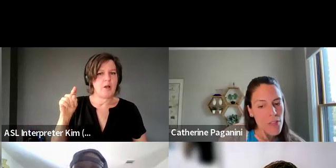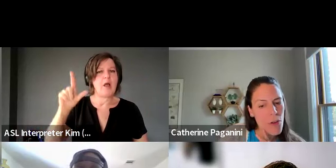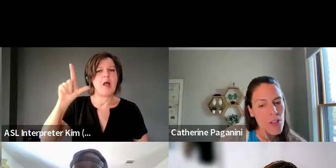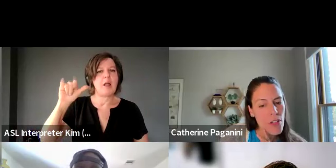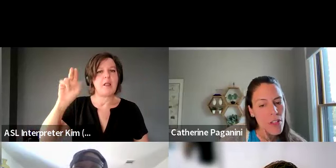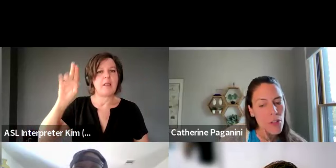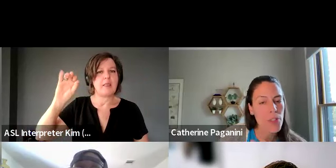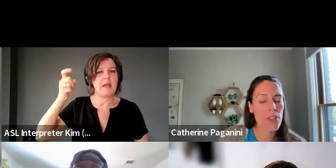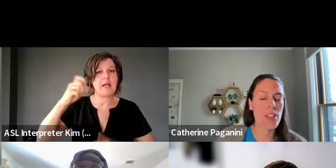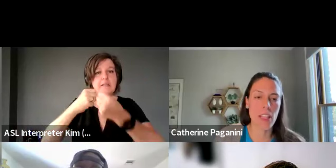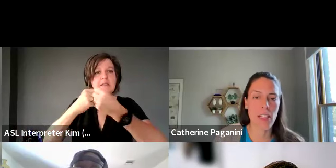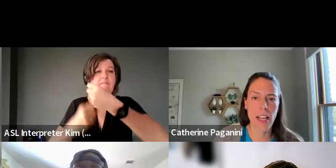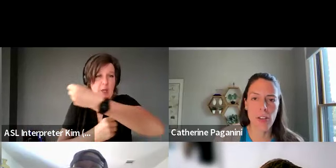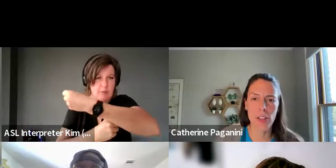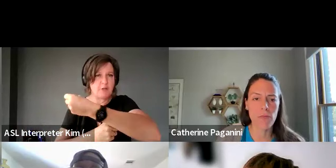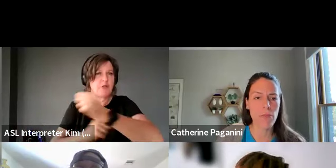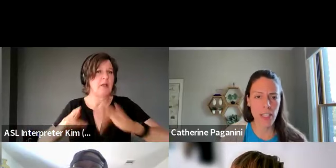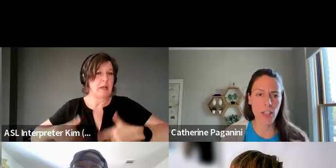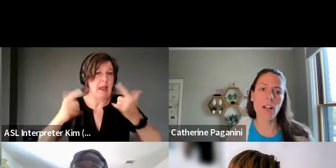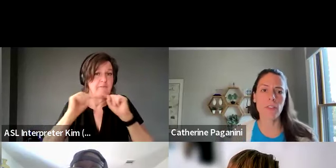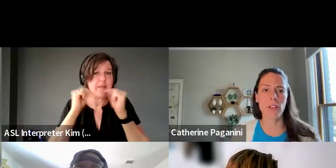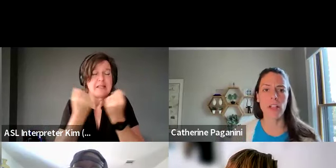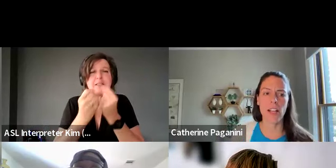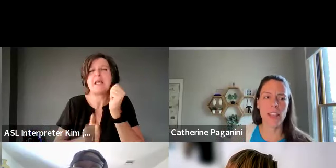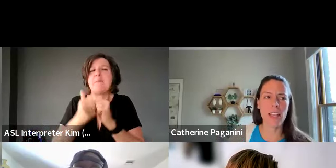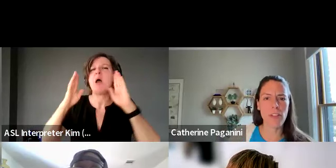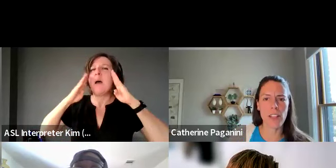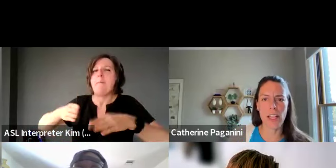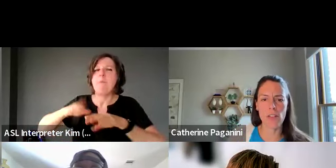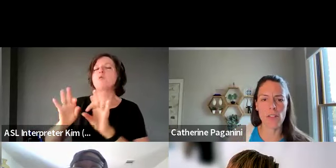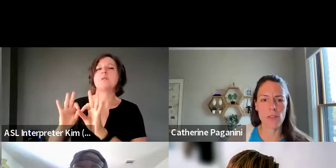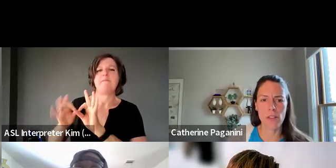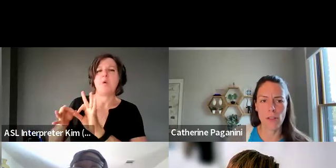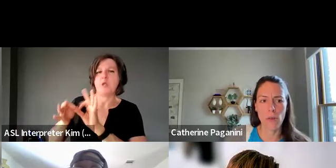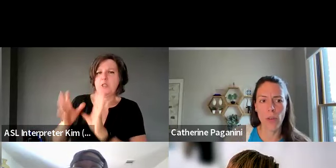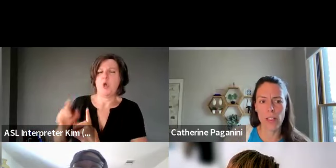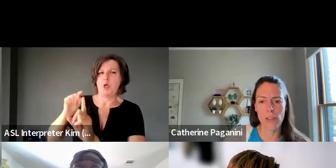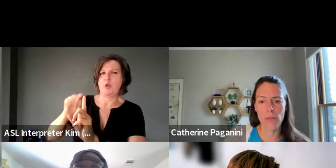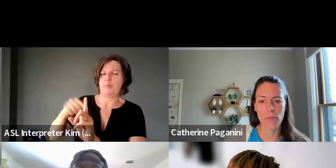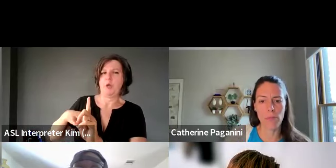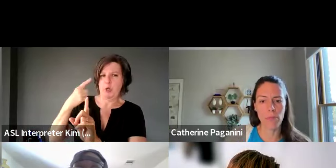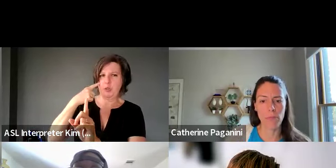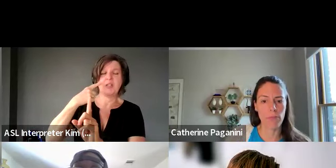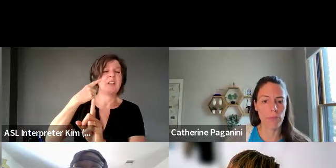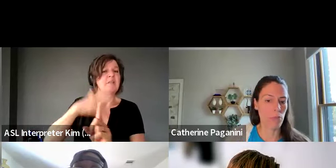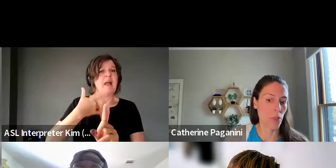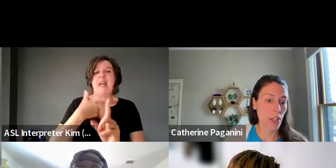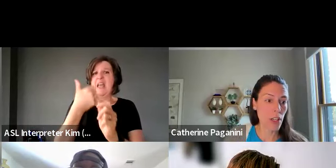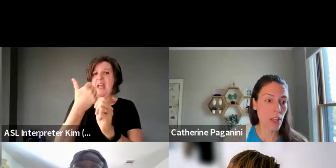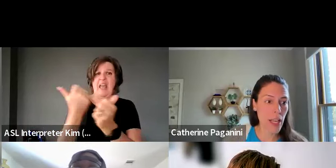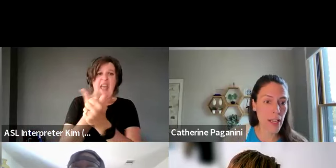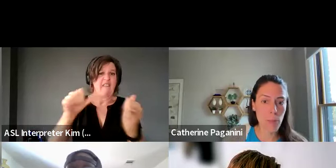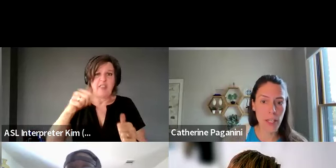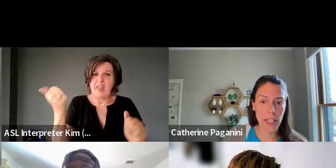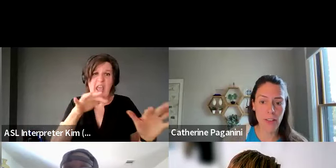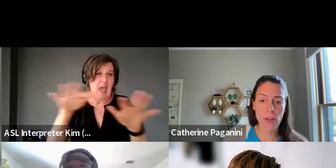It's mostly focused on interpreters, the thing that I could think of. I think everything else went